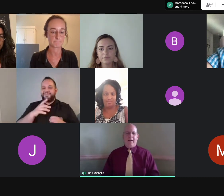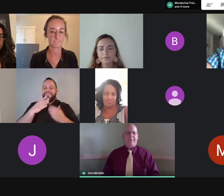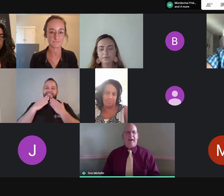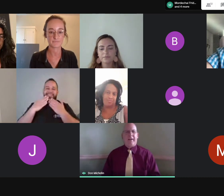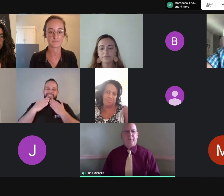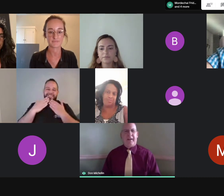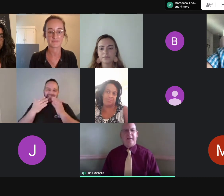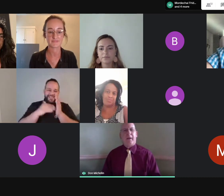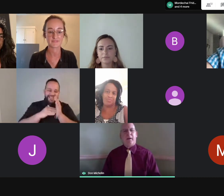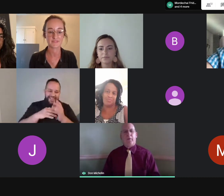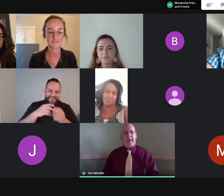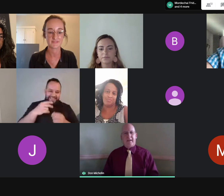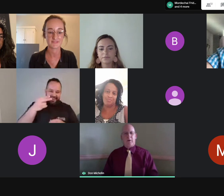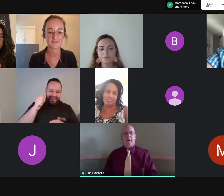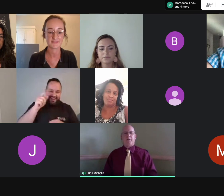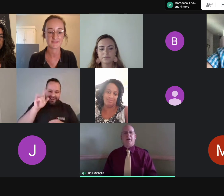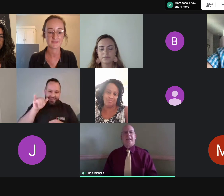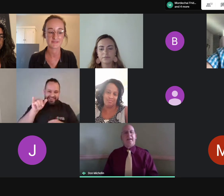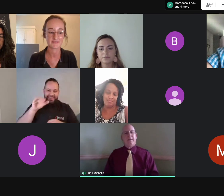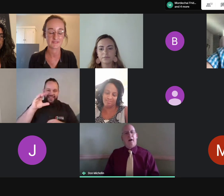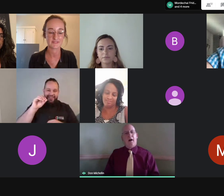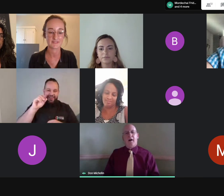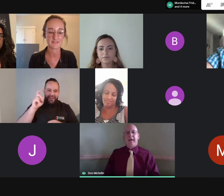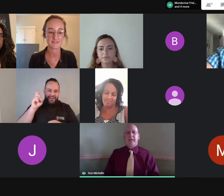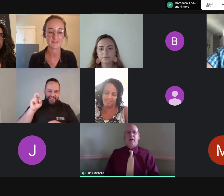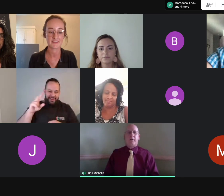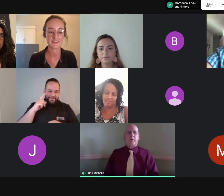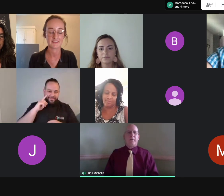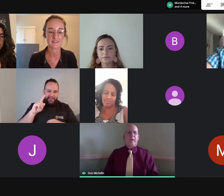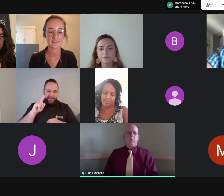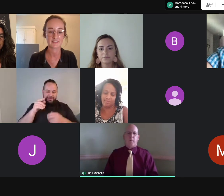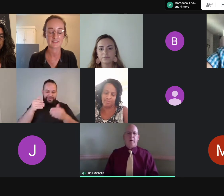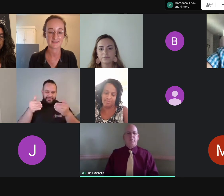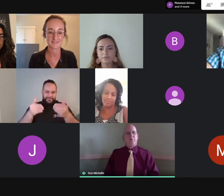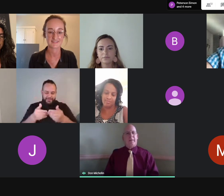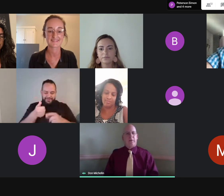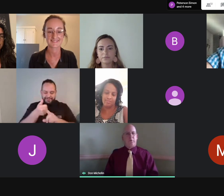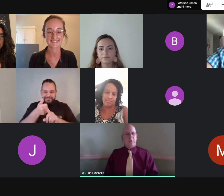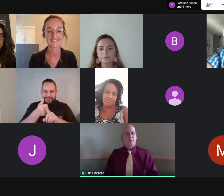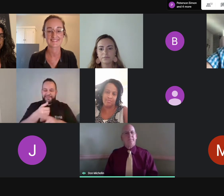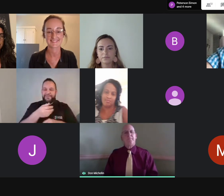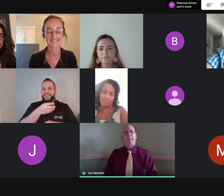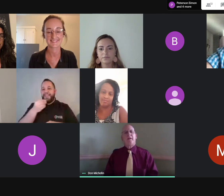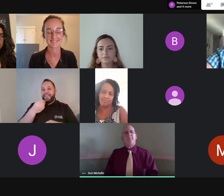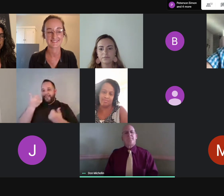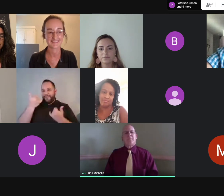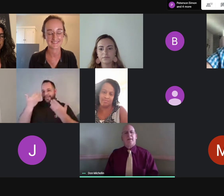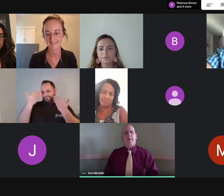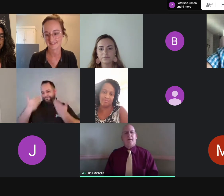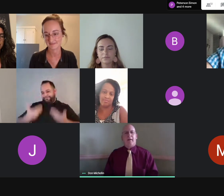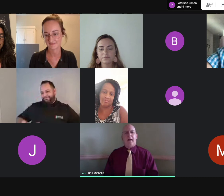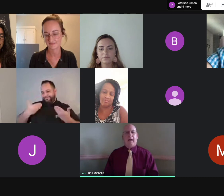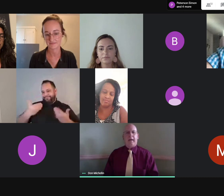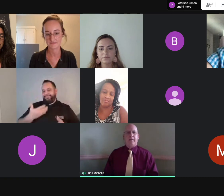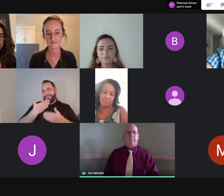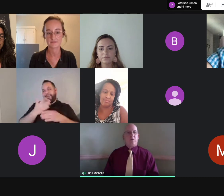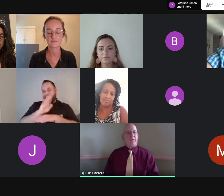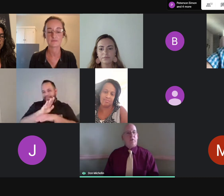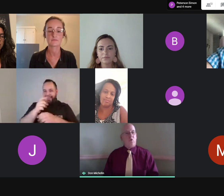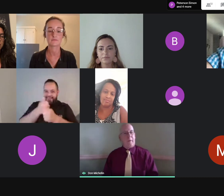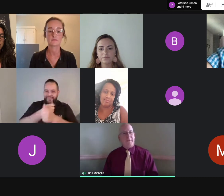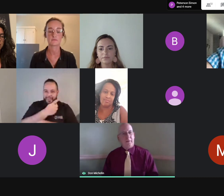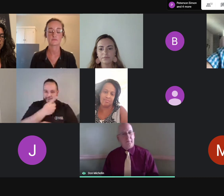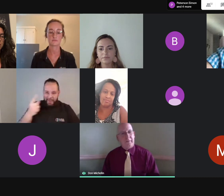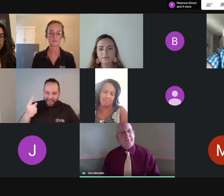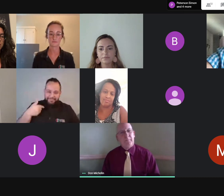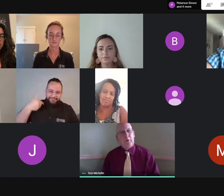Okay, all right, I understand. Okay, well, thank you very much. Again, Haley Collier, thank you so much for the introduction. And let me